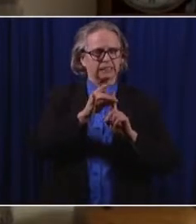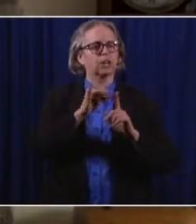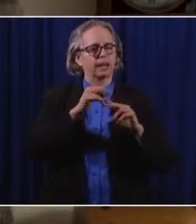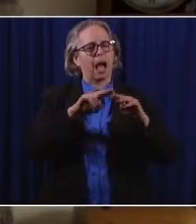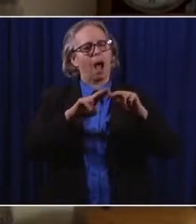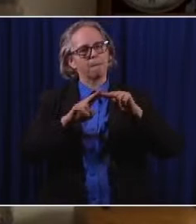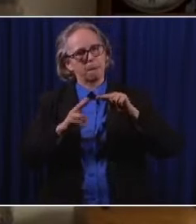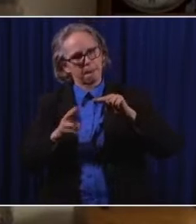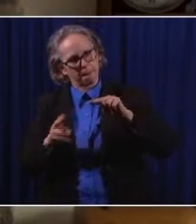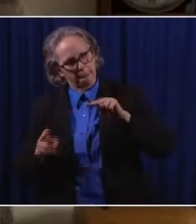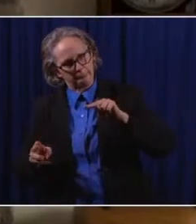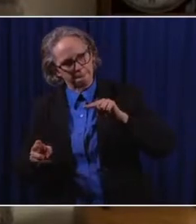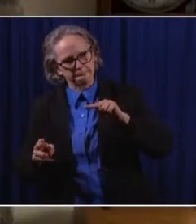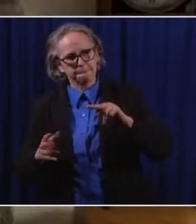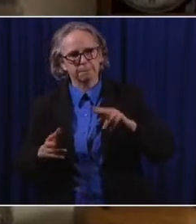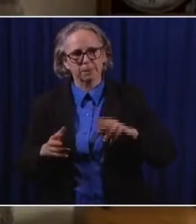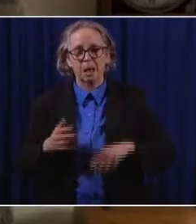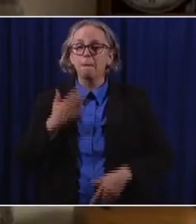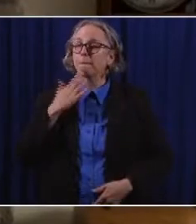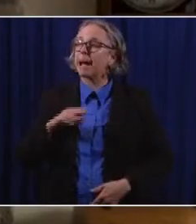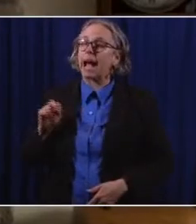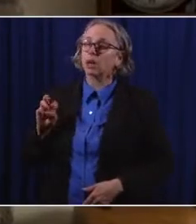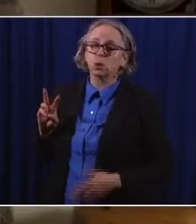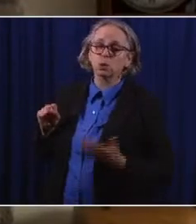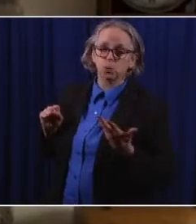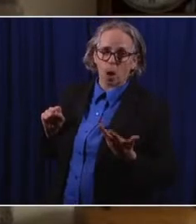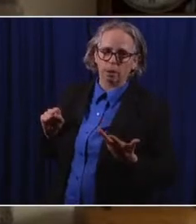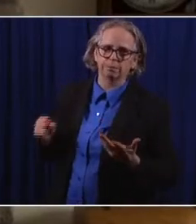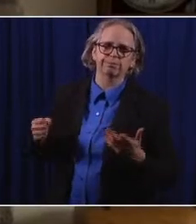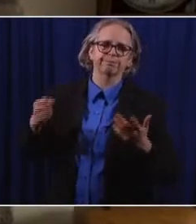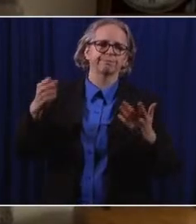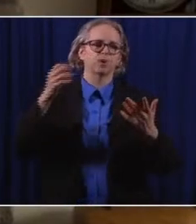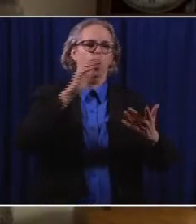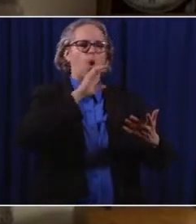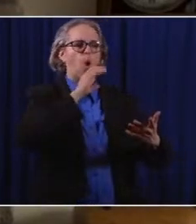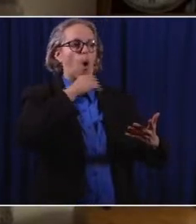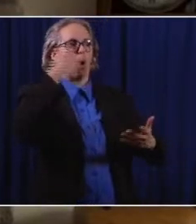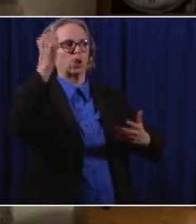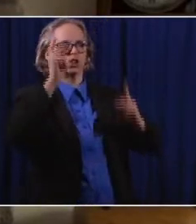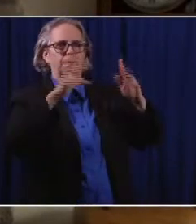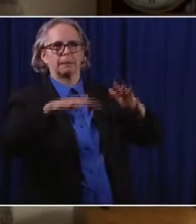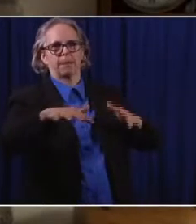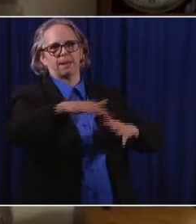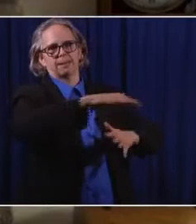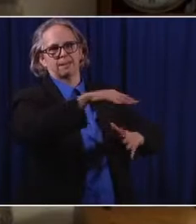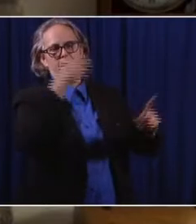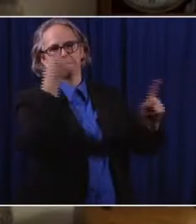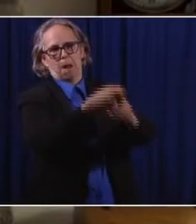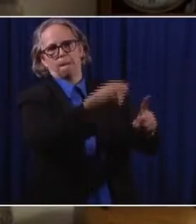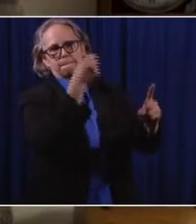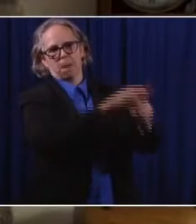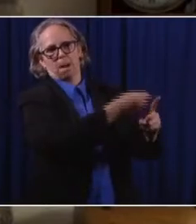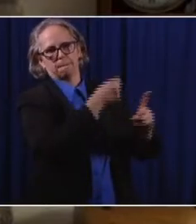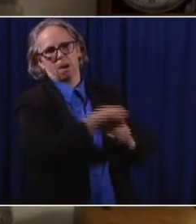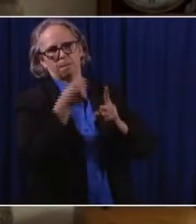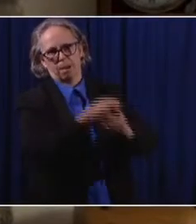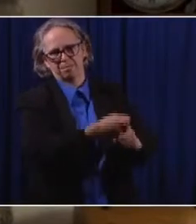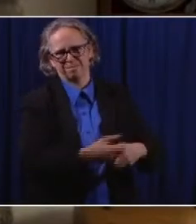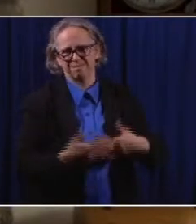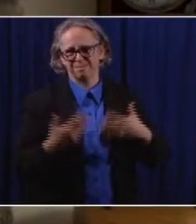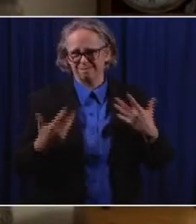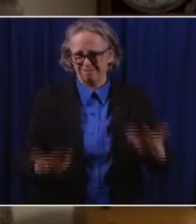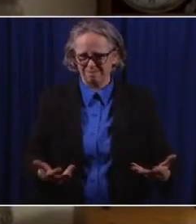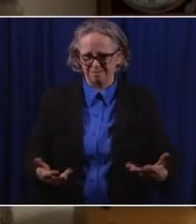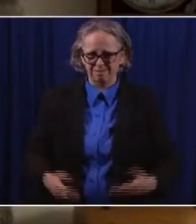older adults. The county has also a recent sustained increase in outpatient visits. Let's turn to